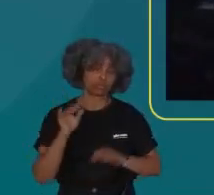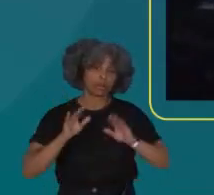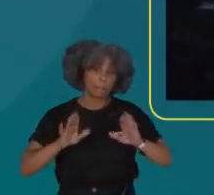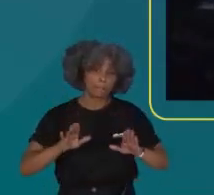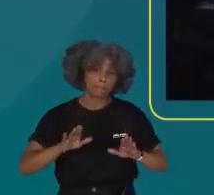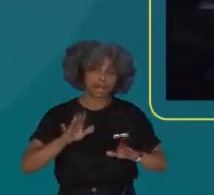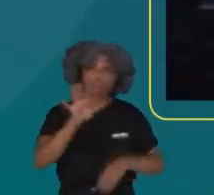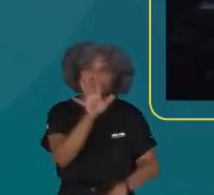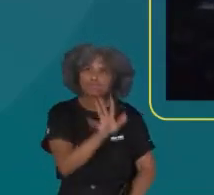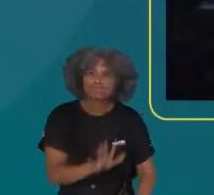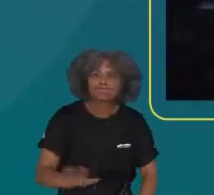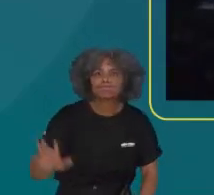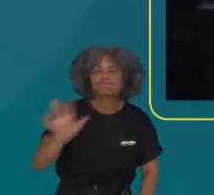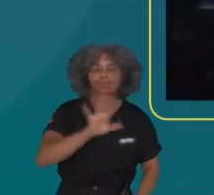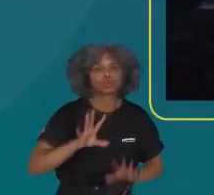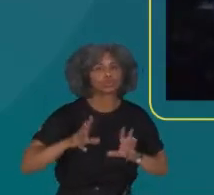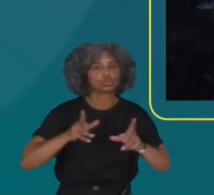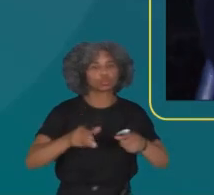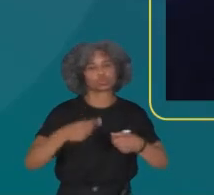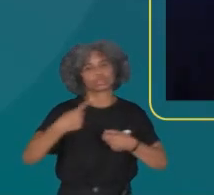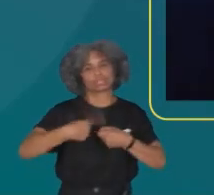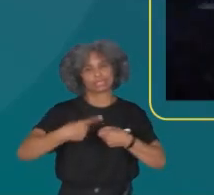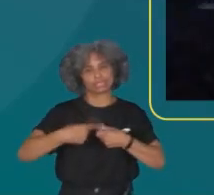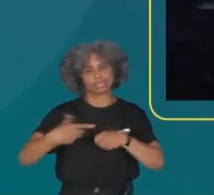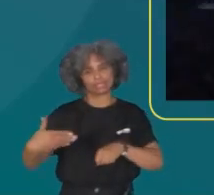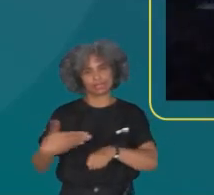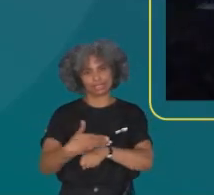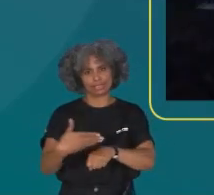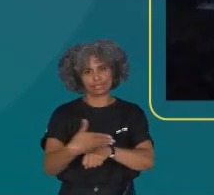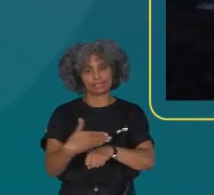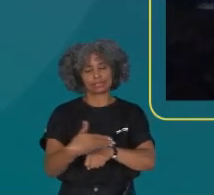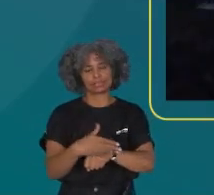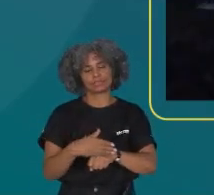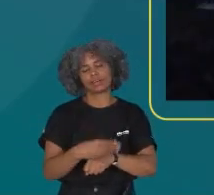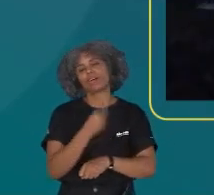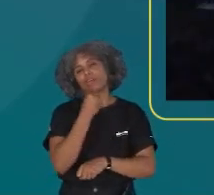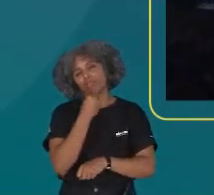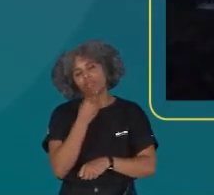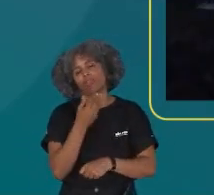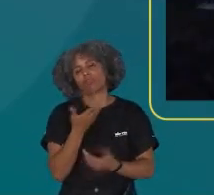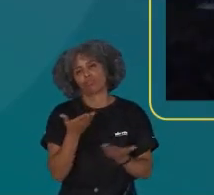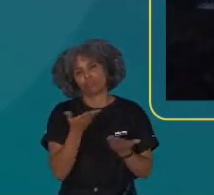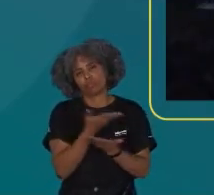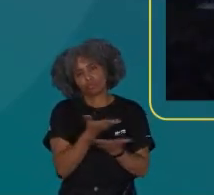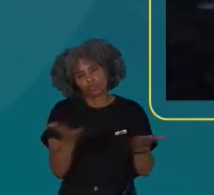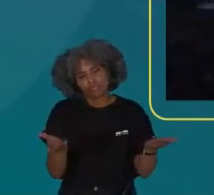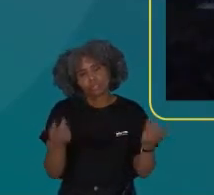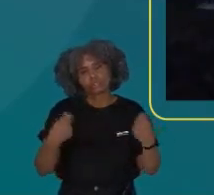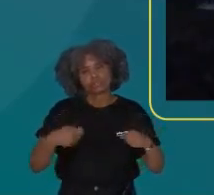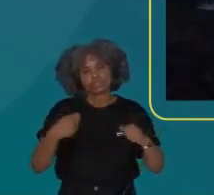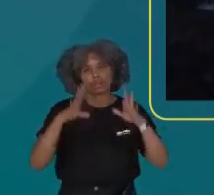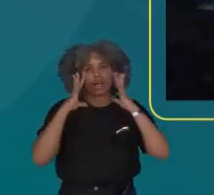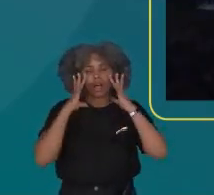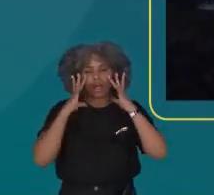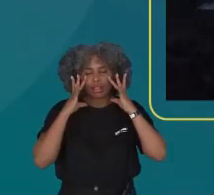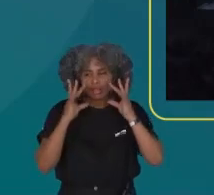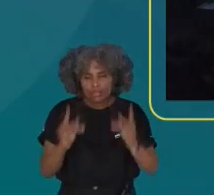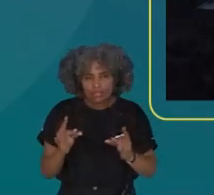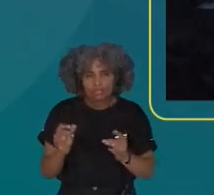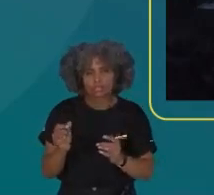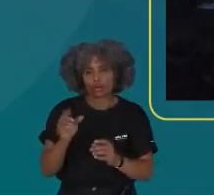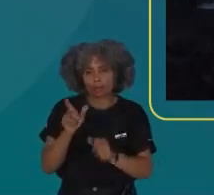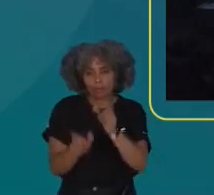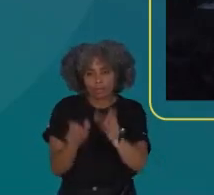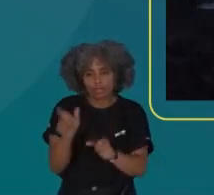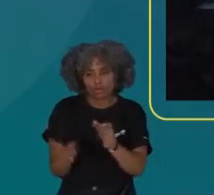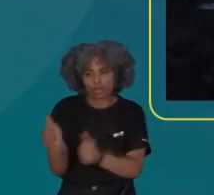involved. And of course, you have to hear all the, you know, people involved in this transition, because at the end, what we want is